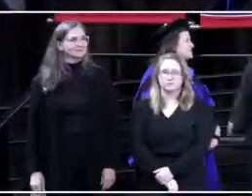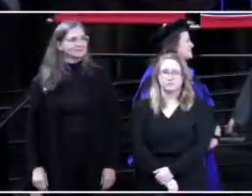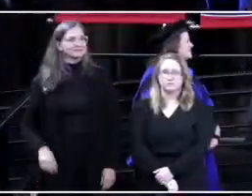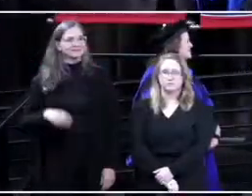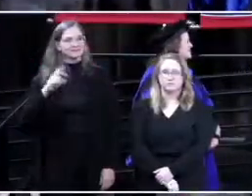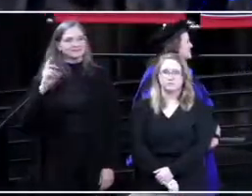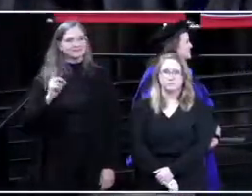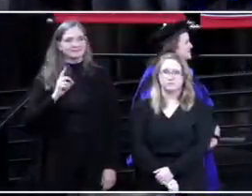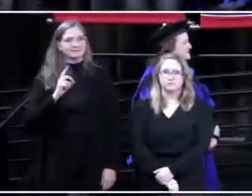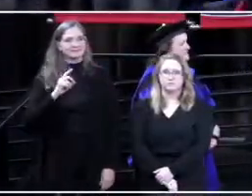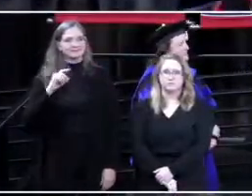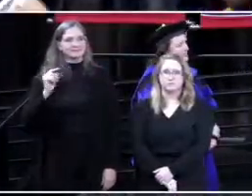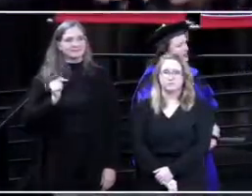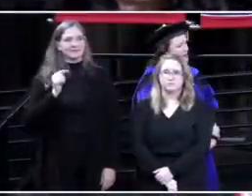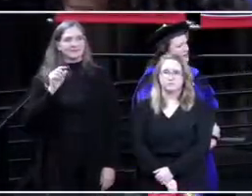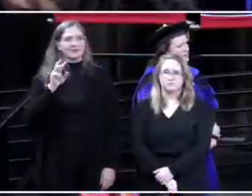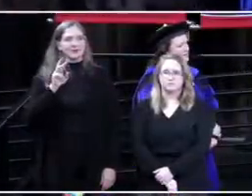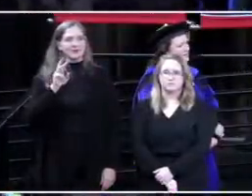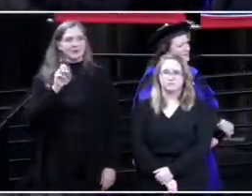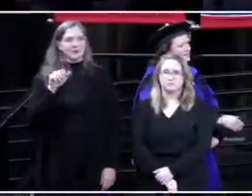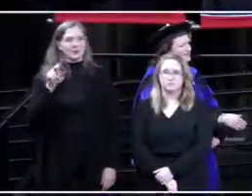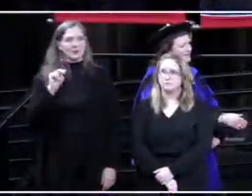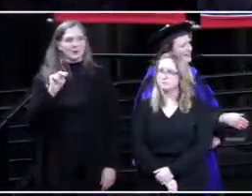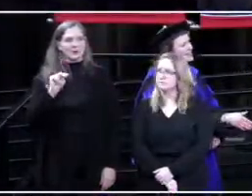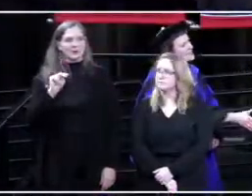Donald Frazier Mabe III.